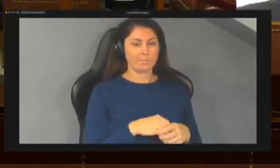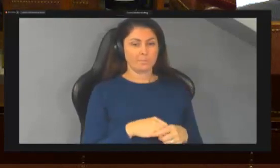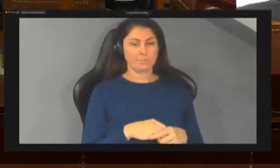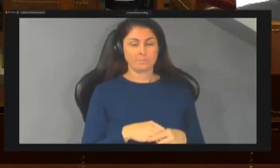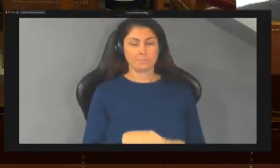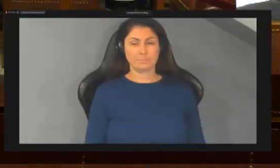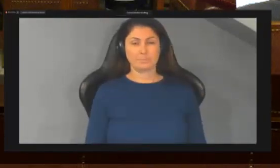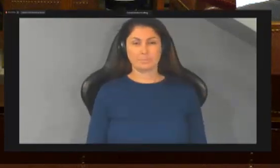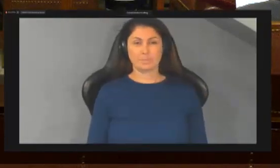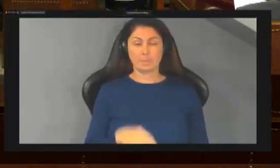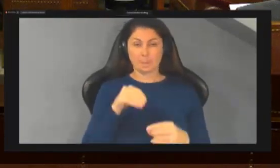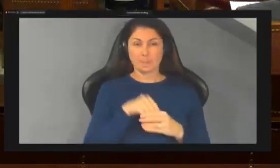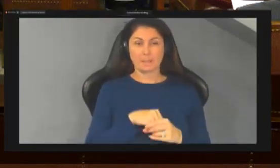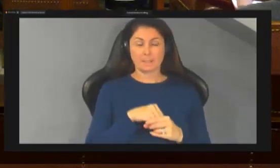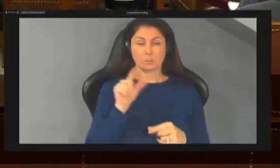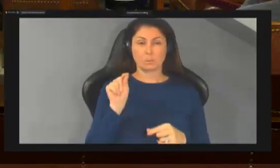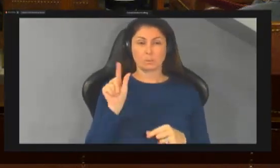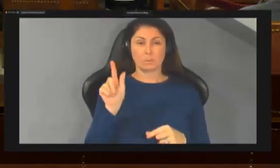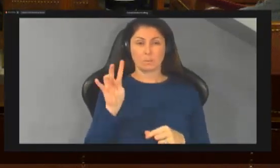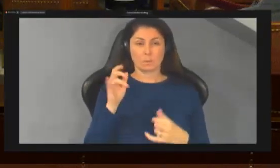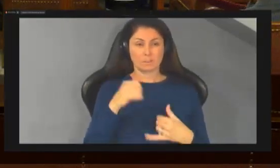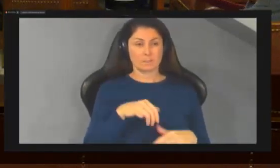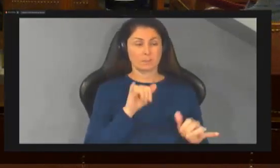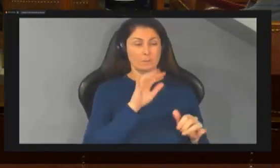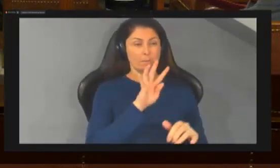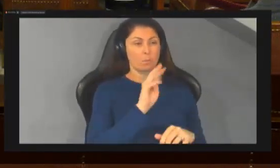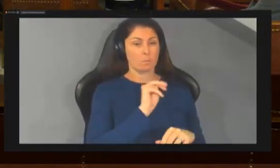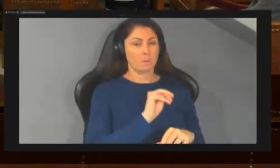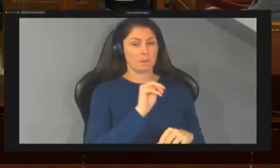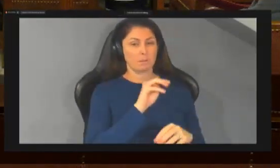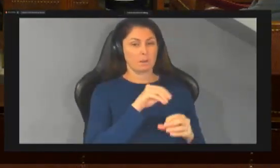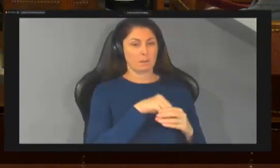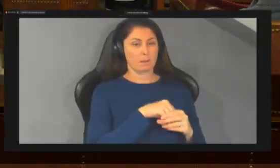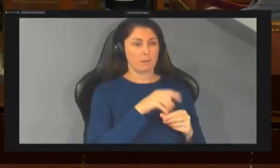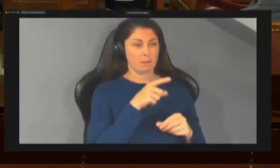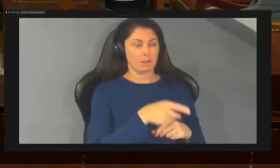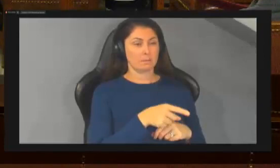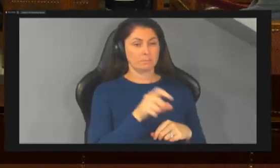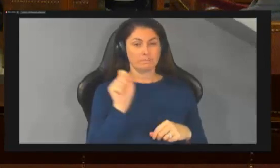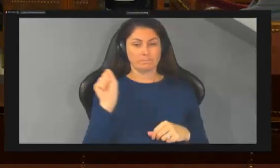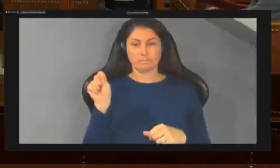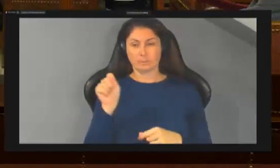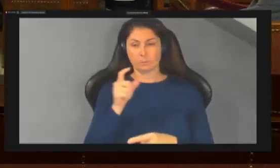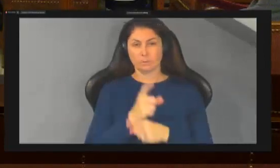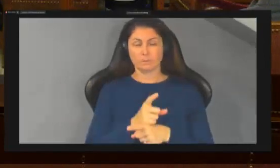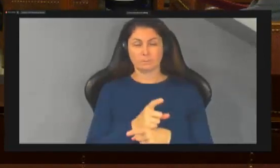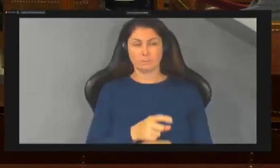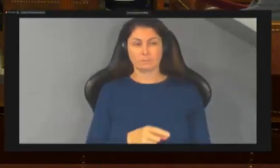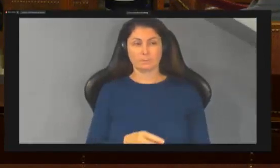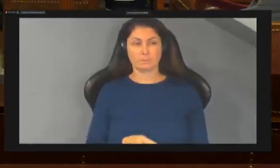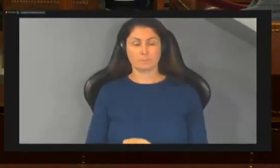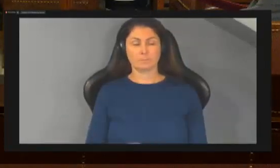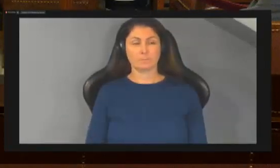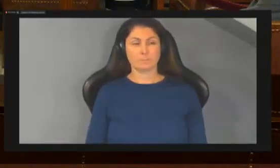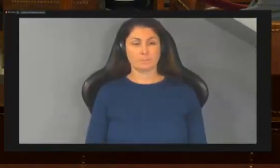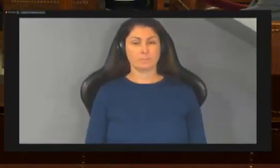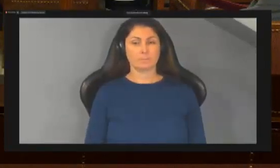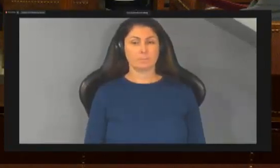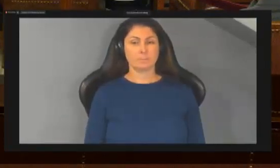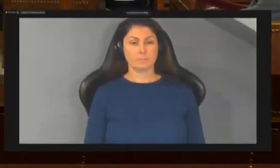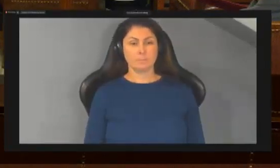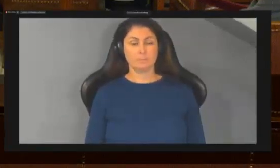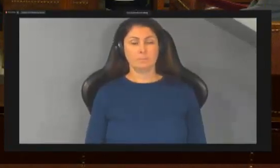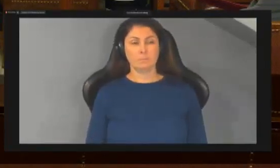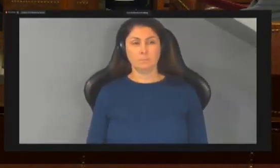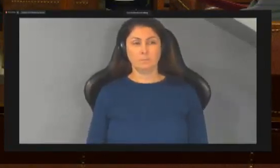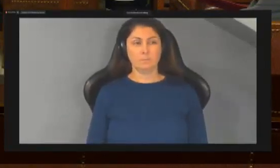In 2024. So there'll still be 4 million in that. That is correct. So what's the purpose of... Well,